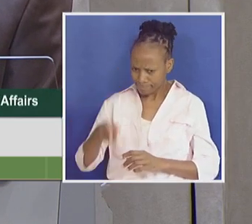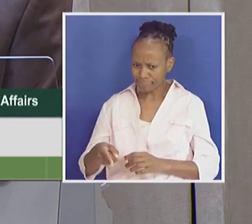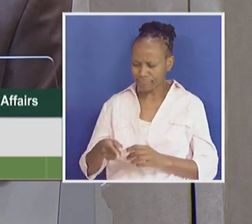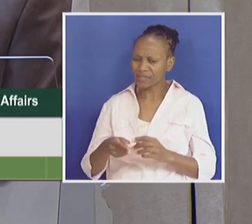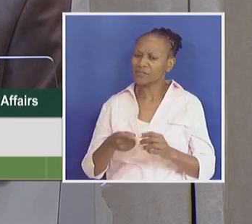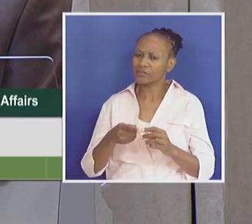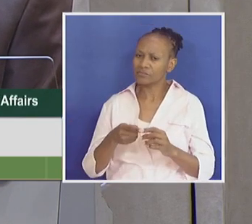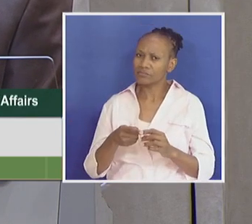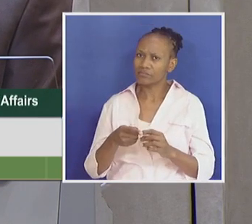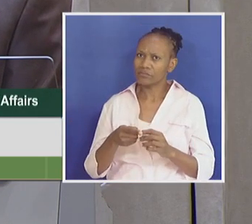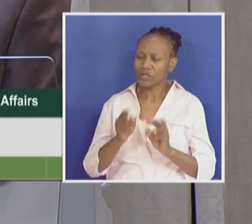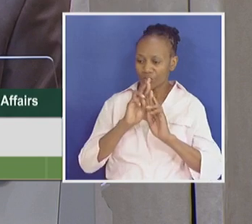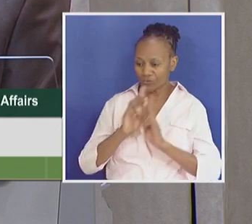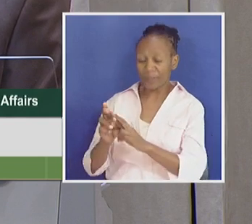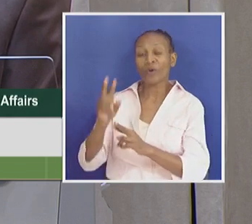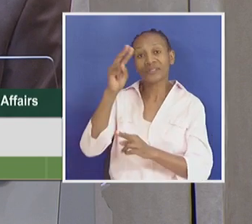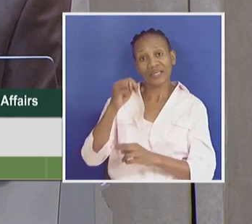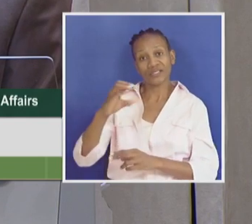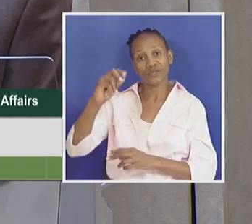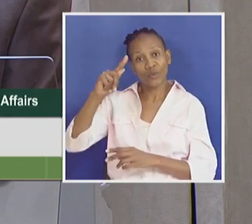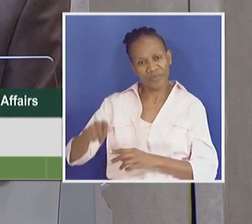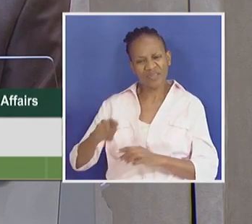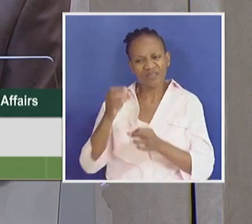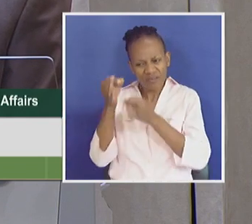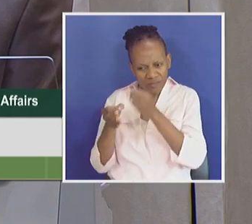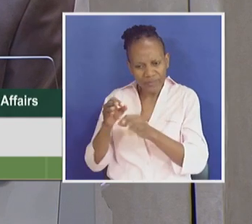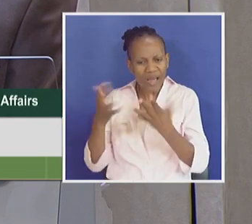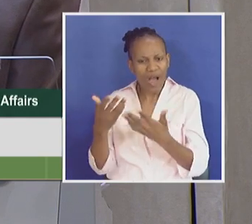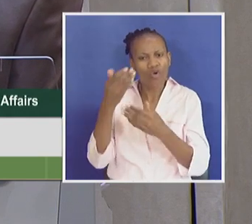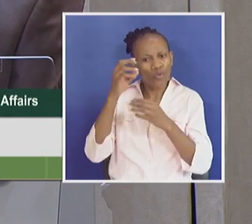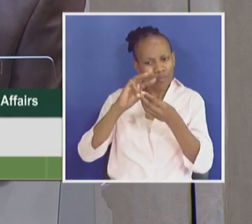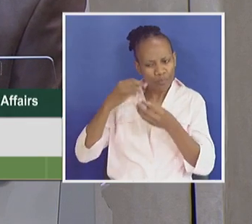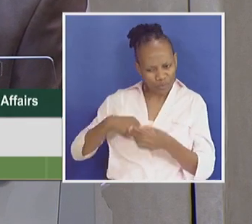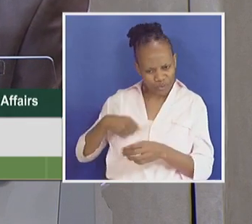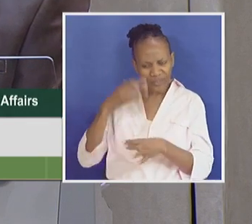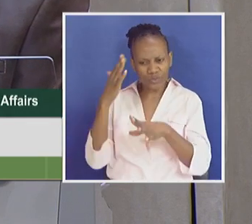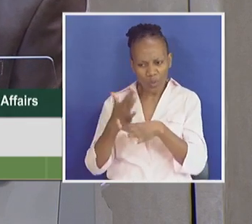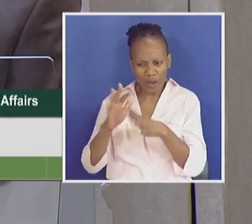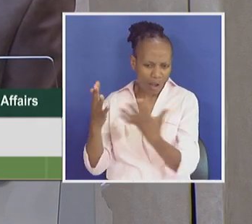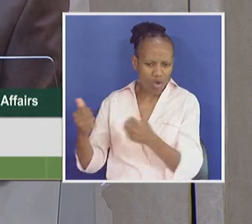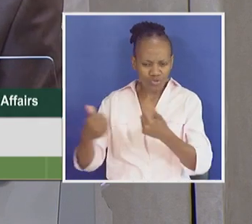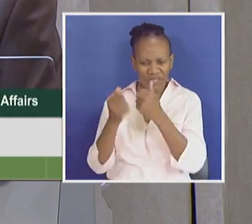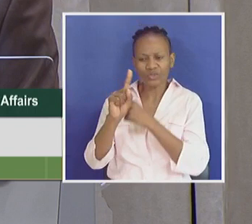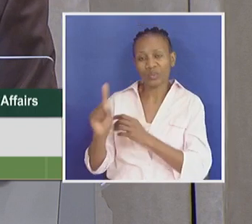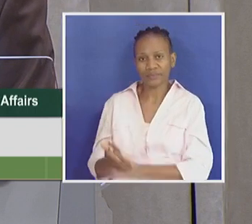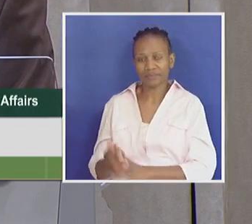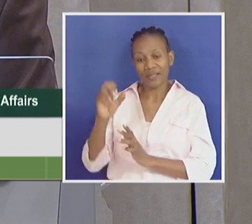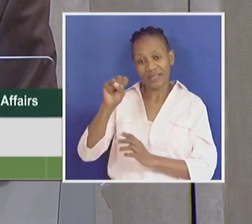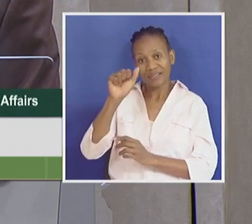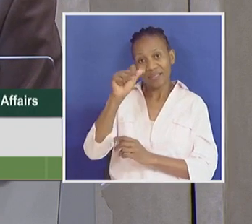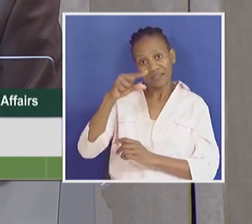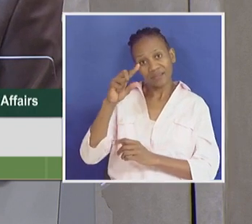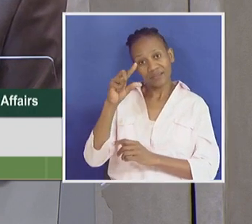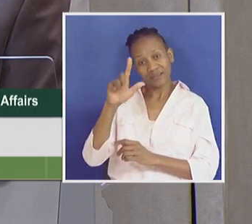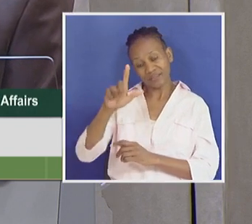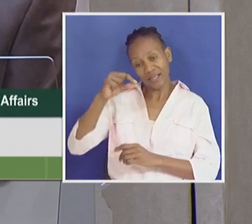quarterly progress report to NCOP and the status of intervention in the municipality, including challenges encountered. That SALGA, in cooperation with local